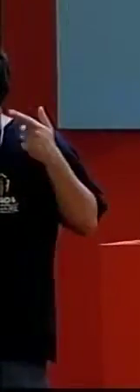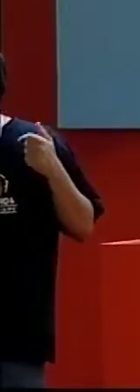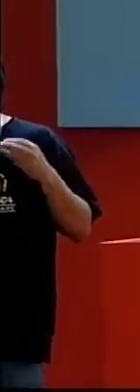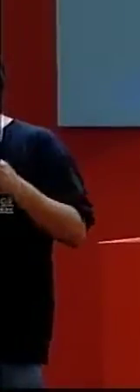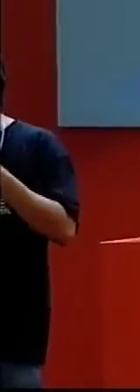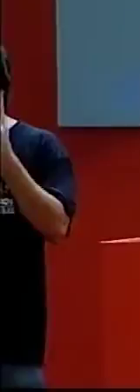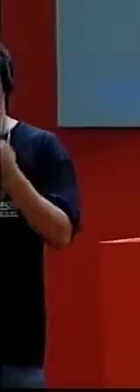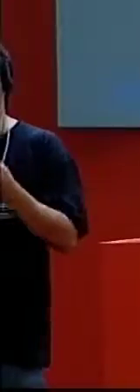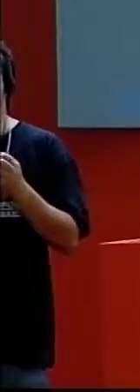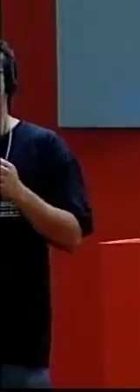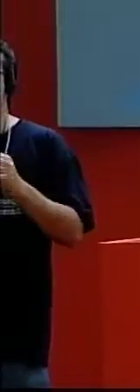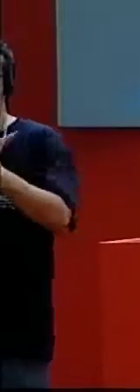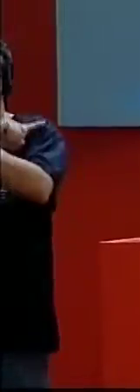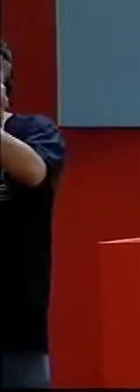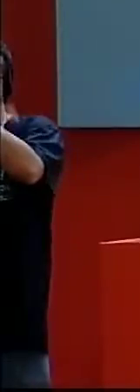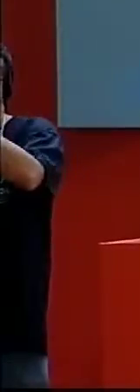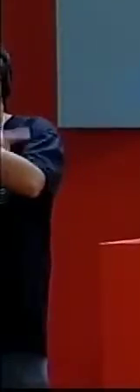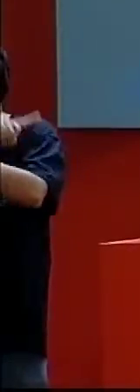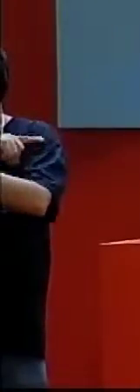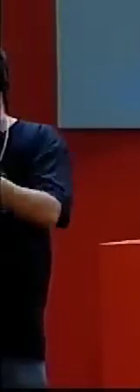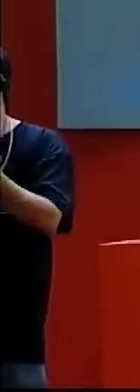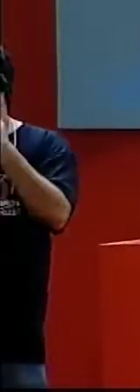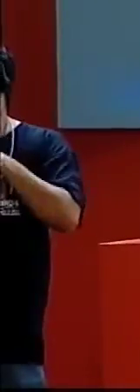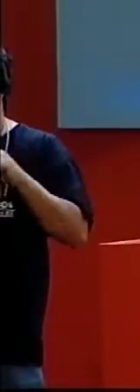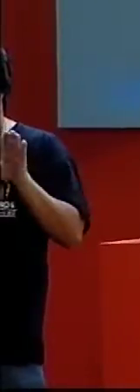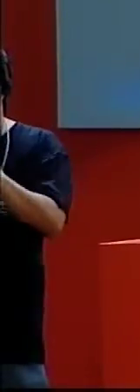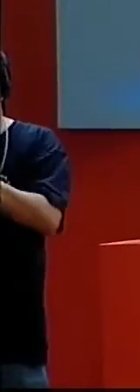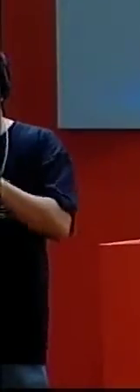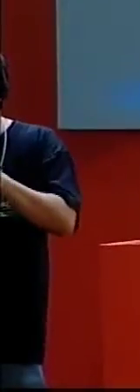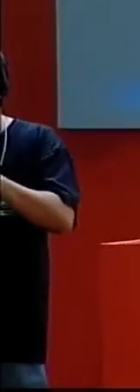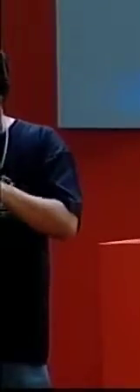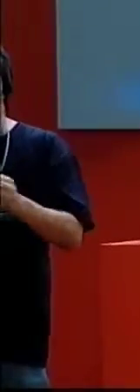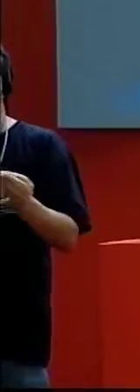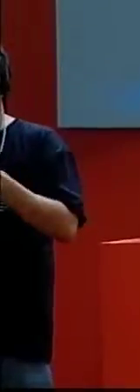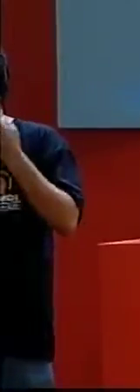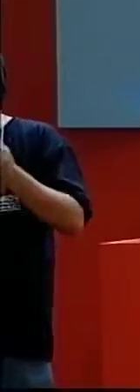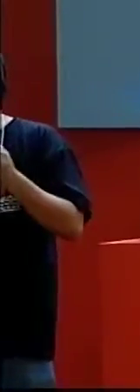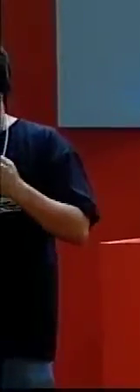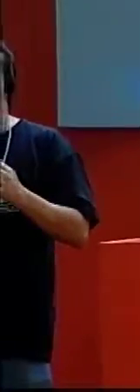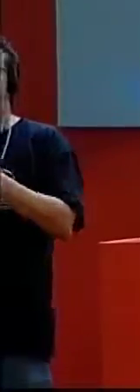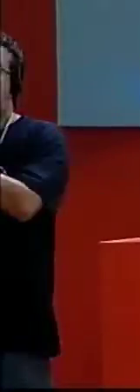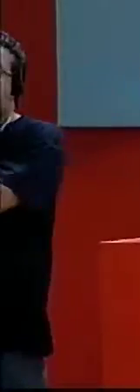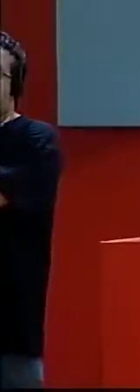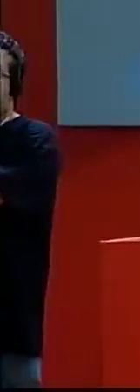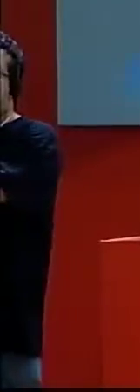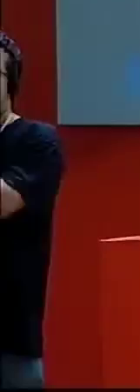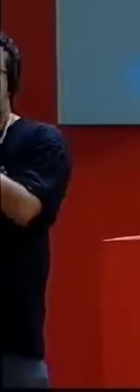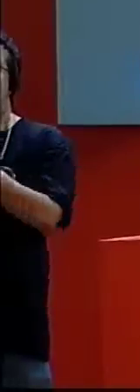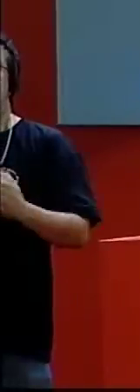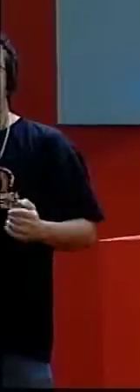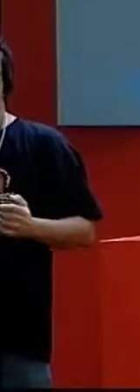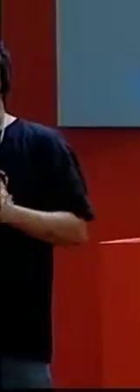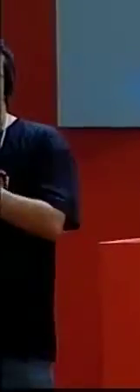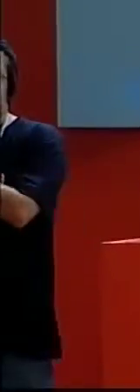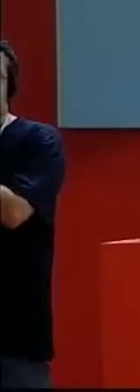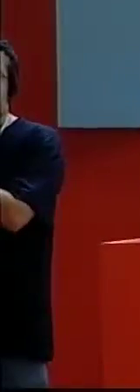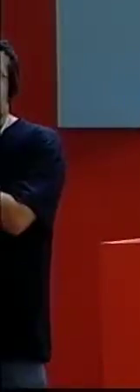actually strengthen our movement and to put some real propositions on the table.